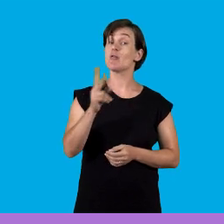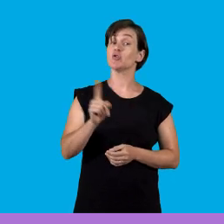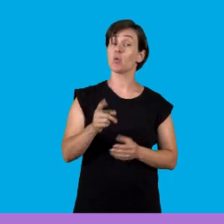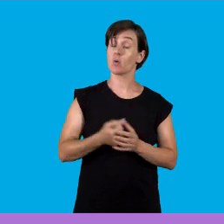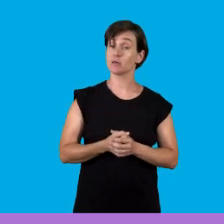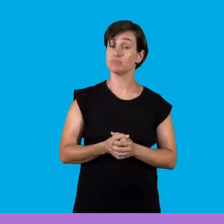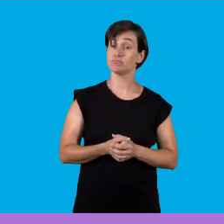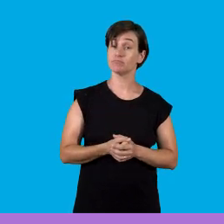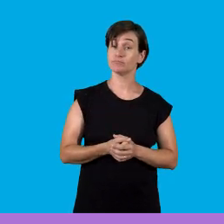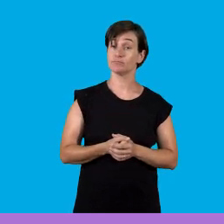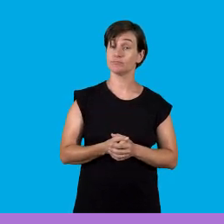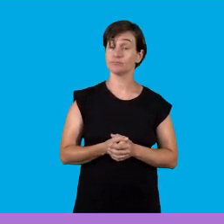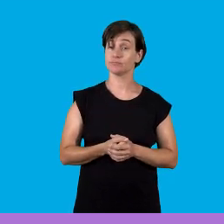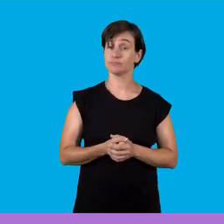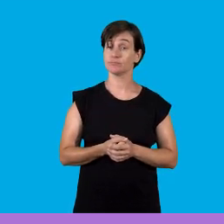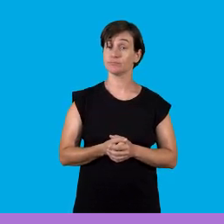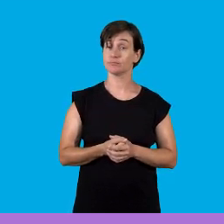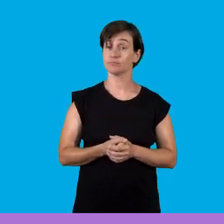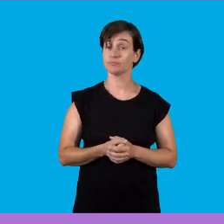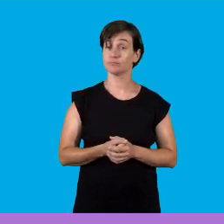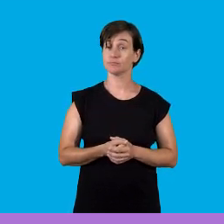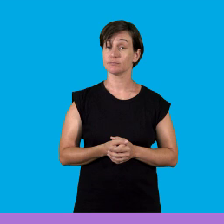an answer of